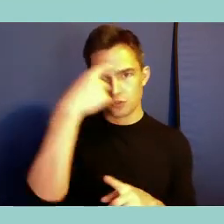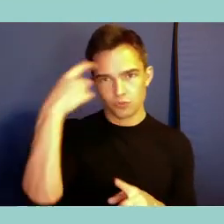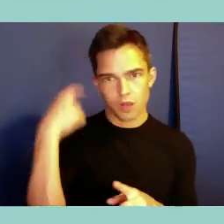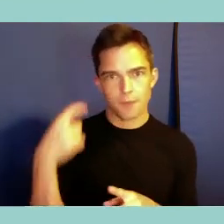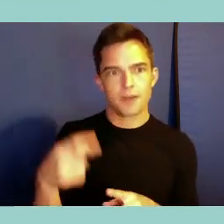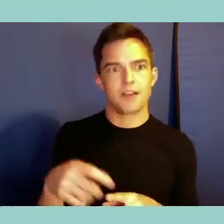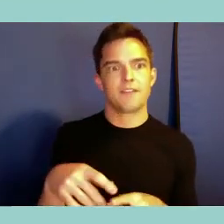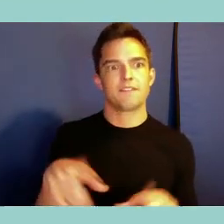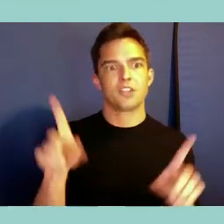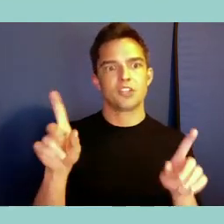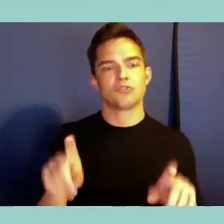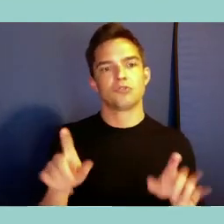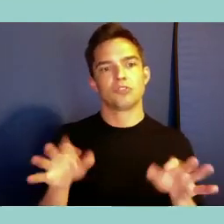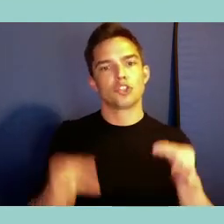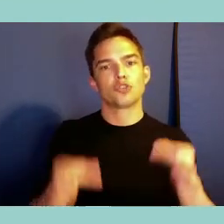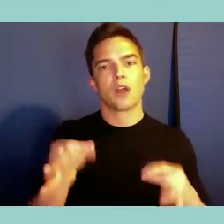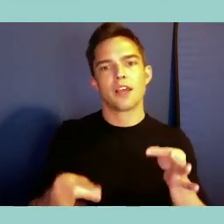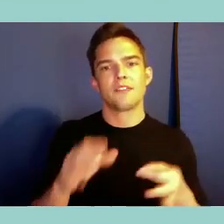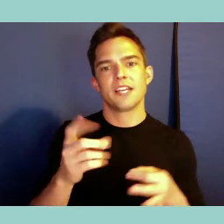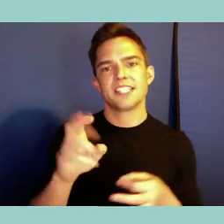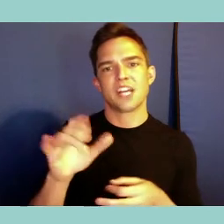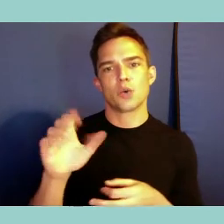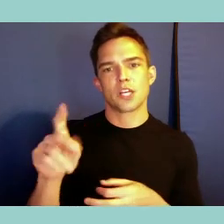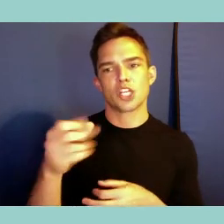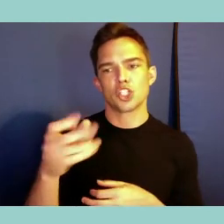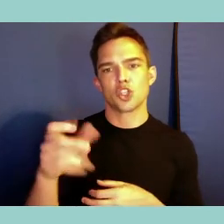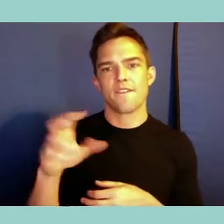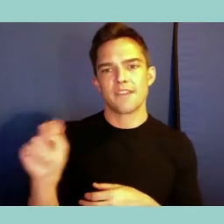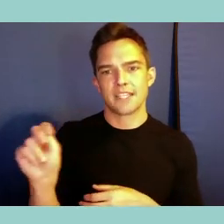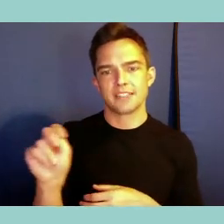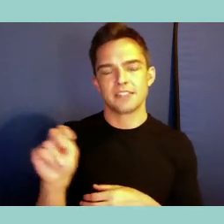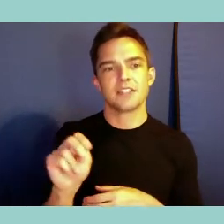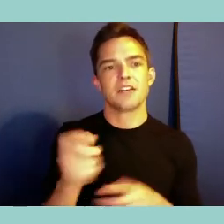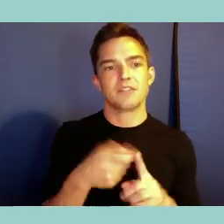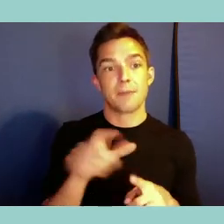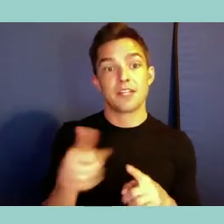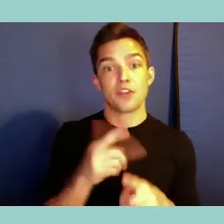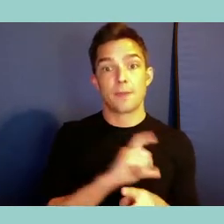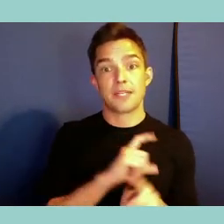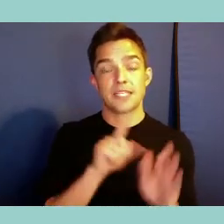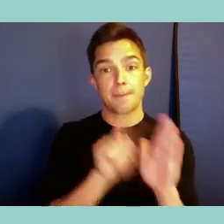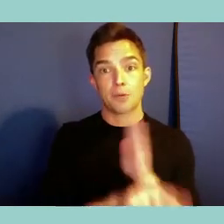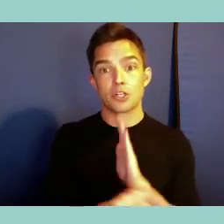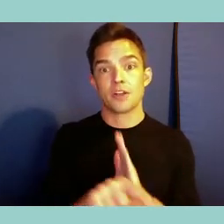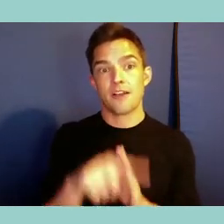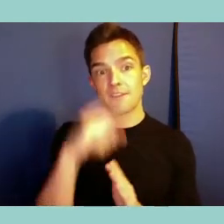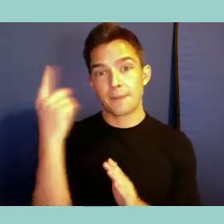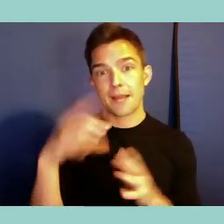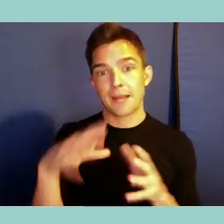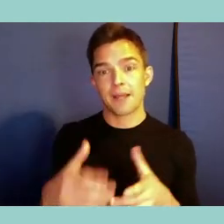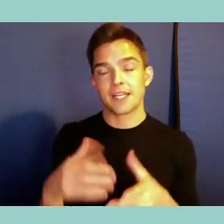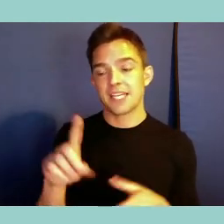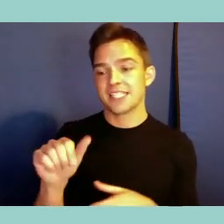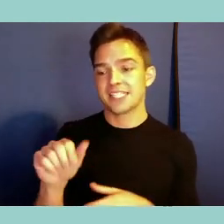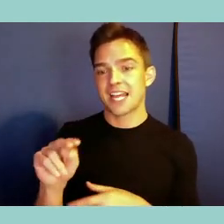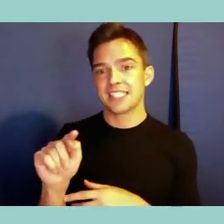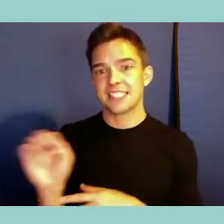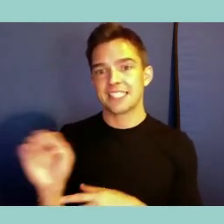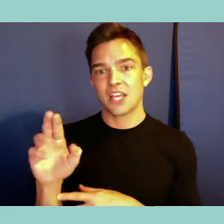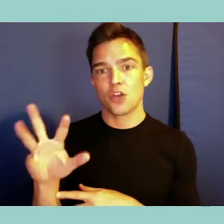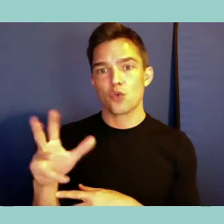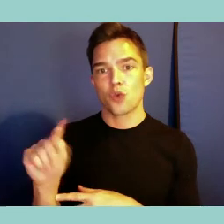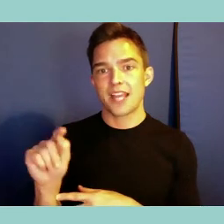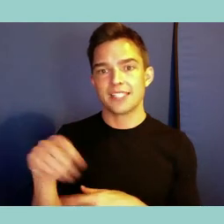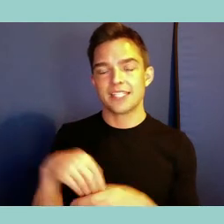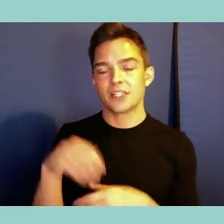the trial of Derek Chauvin, reeling from another police murder of a black body of Dante Wright over in